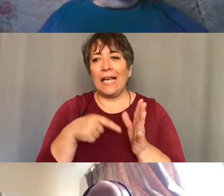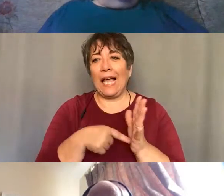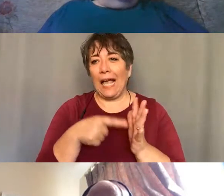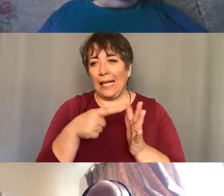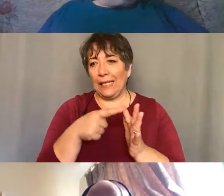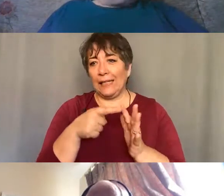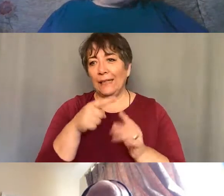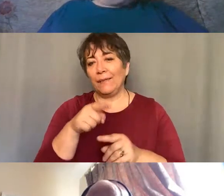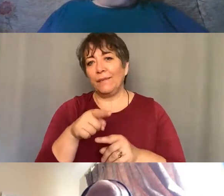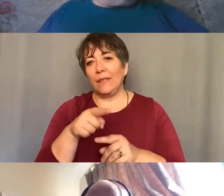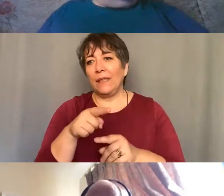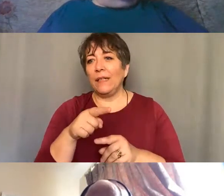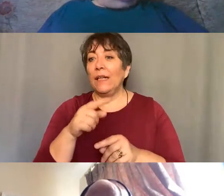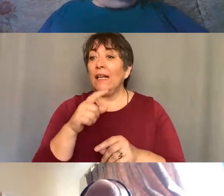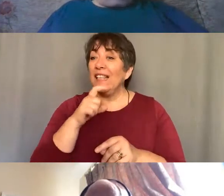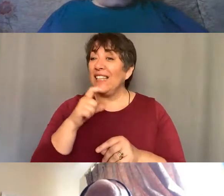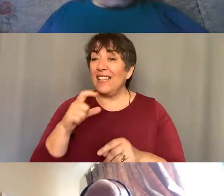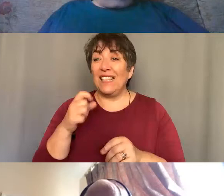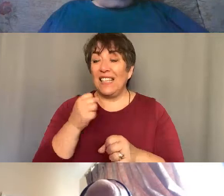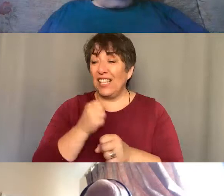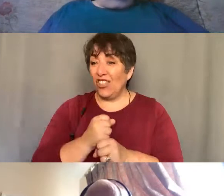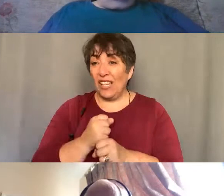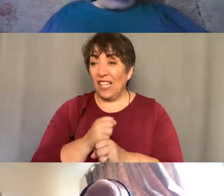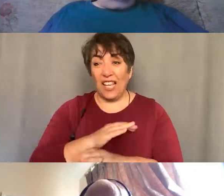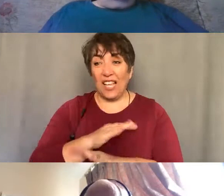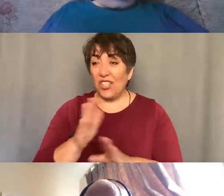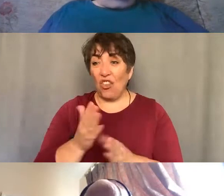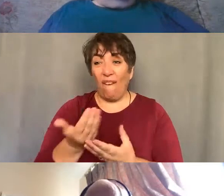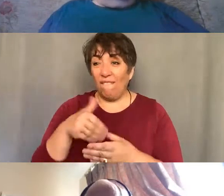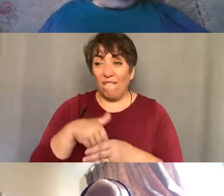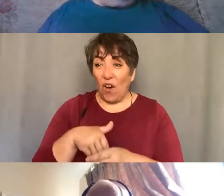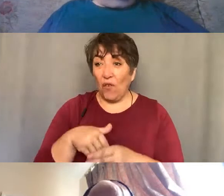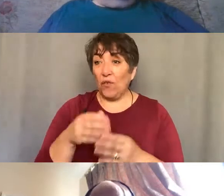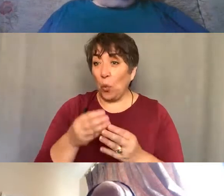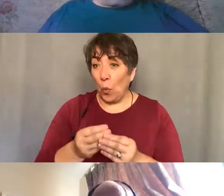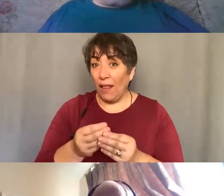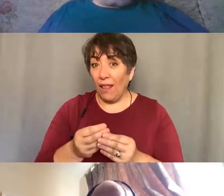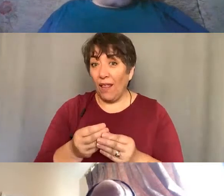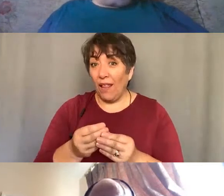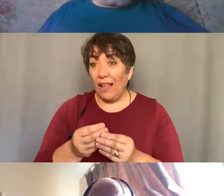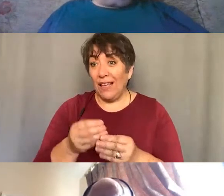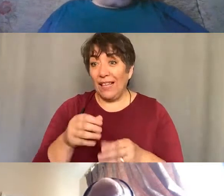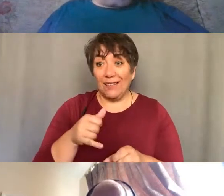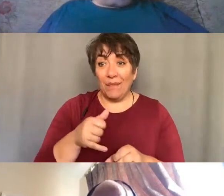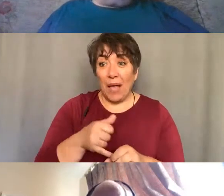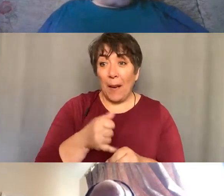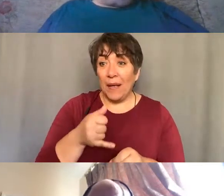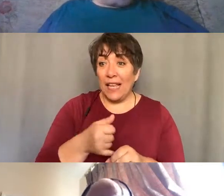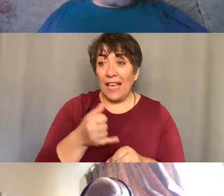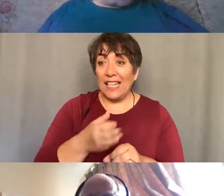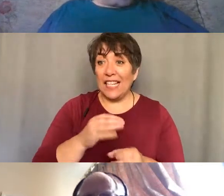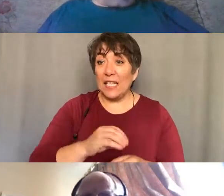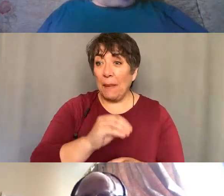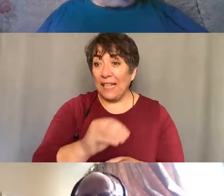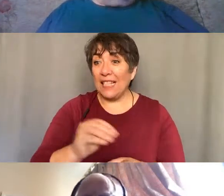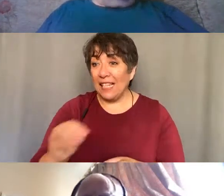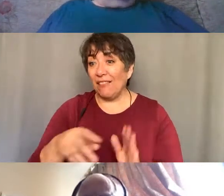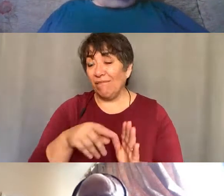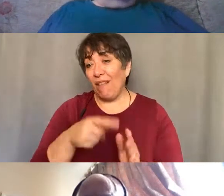that we as a CCG get involved with. It's NHS England who manage the contracts around dispensing practices and